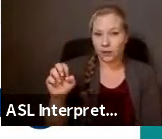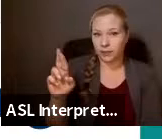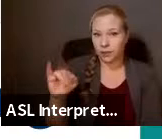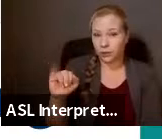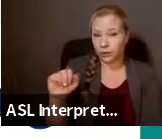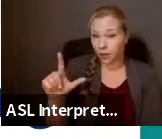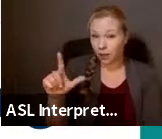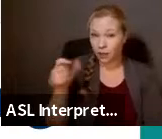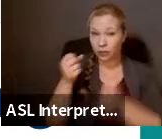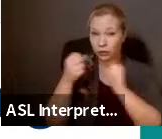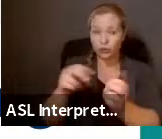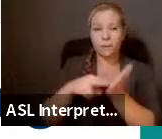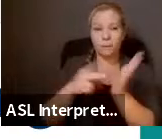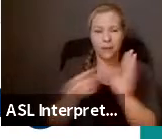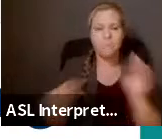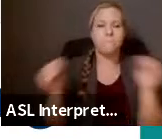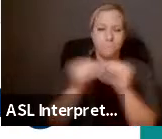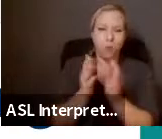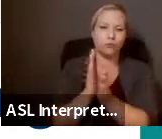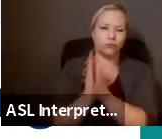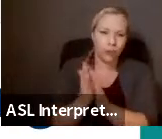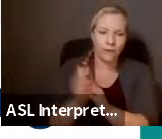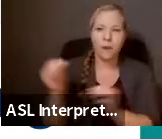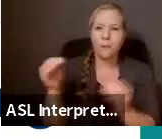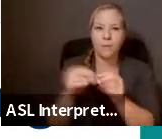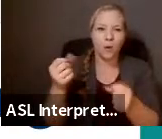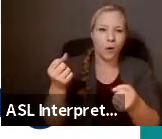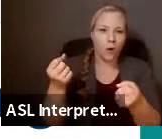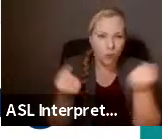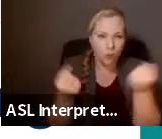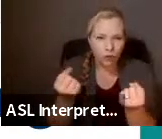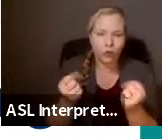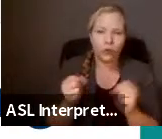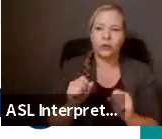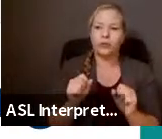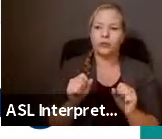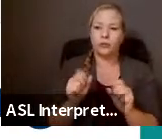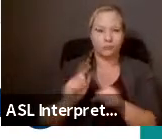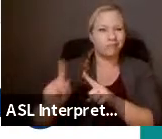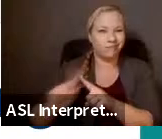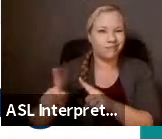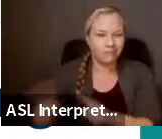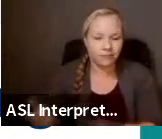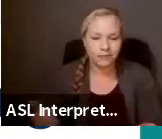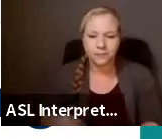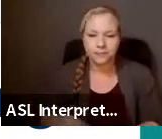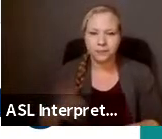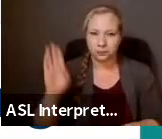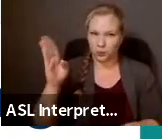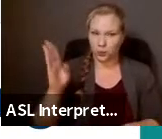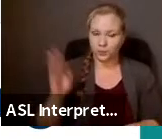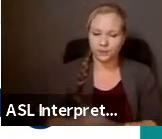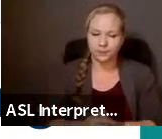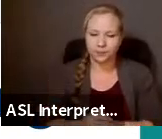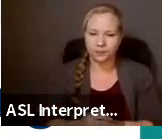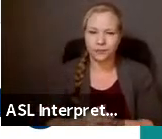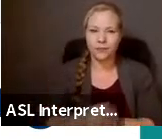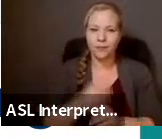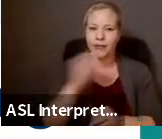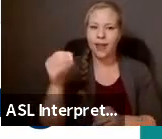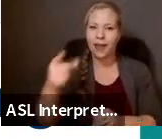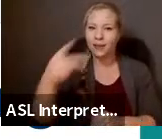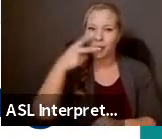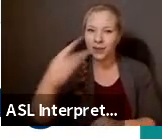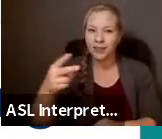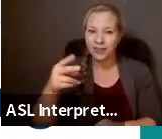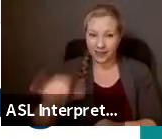higher volumes of vehicles, of traffic, you know, and you'll notice that they tie into the